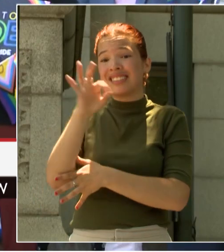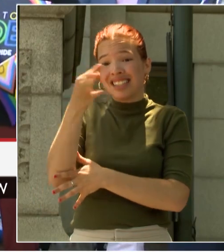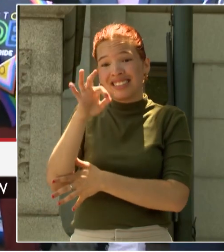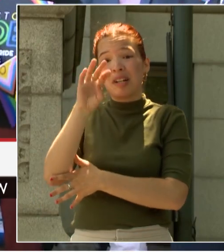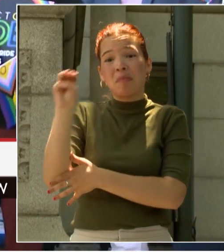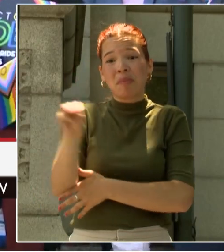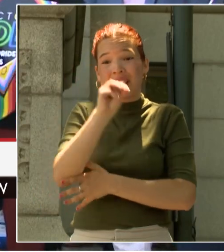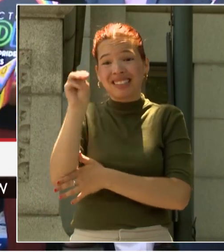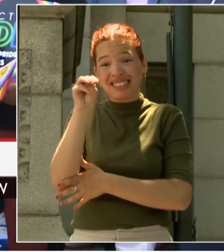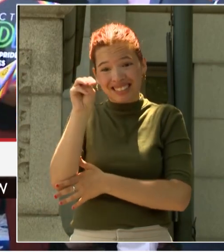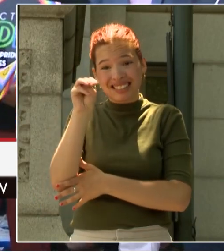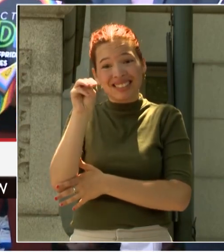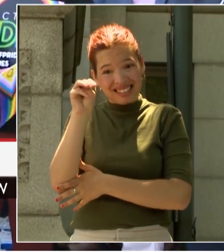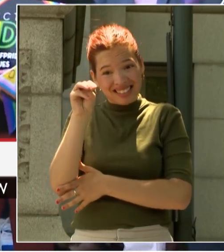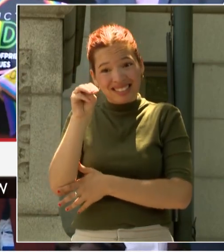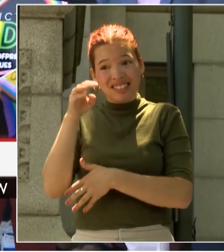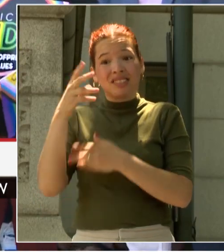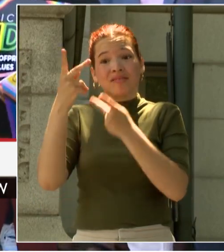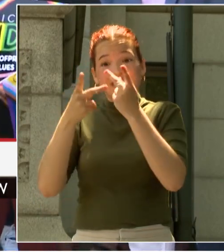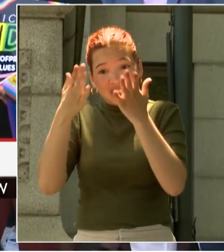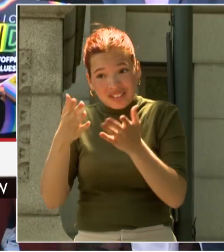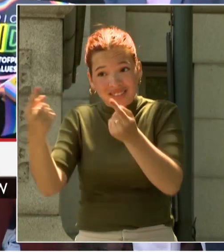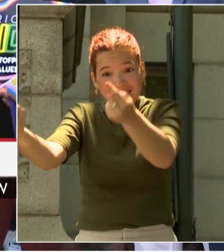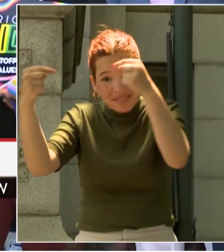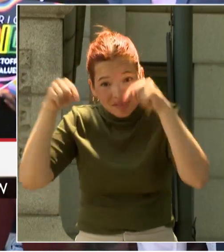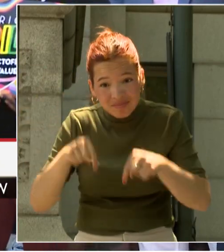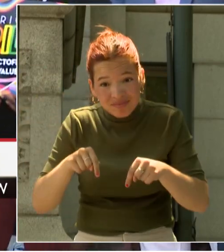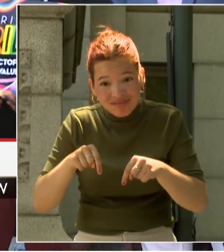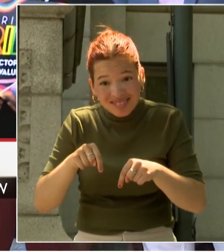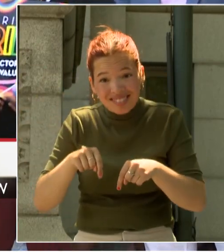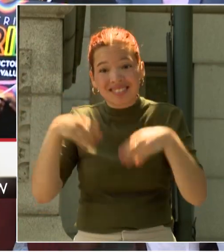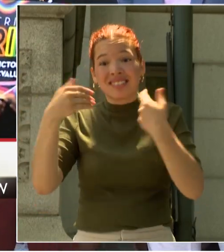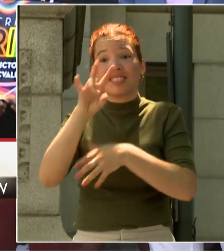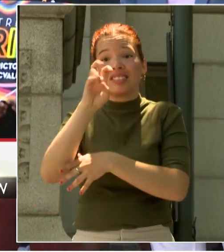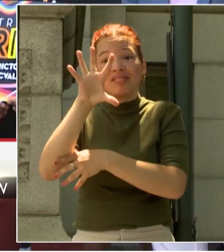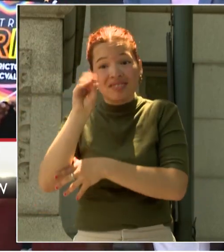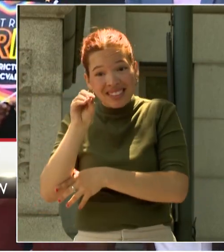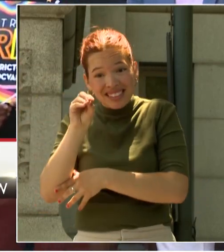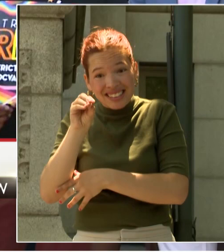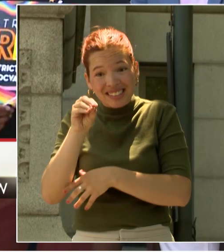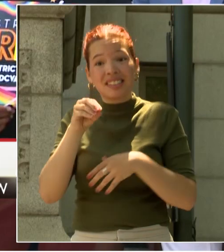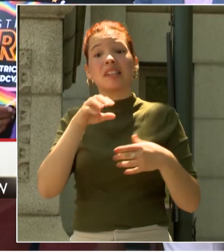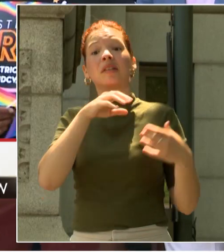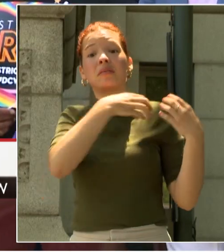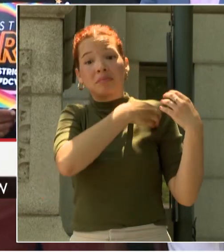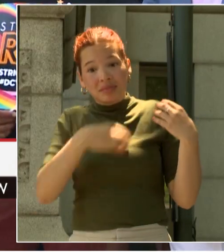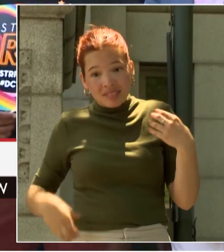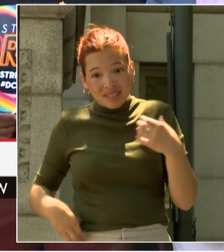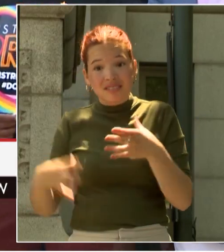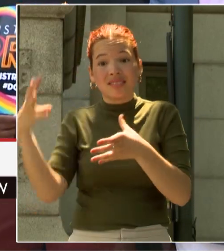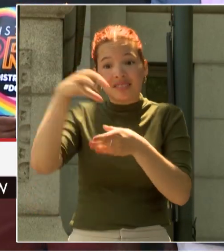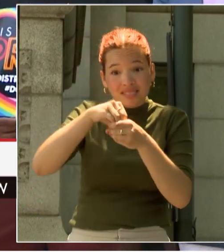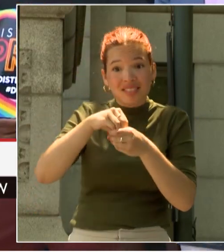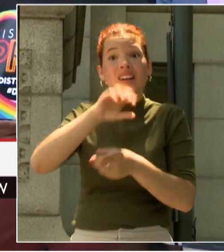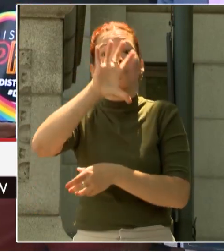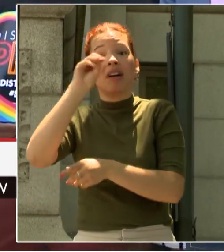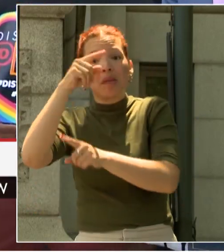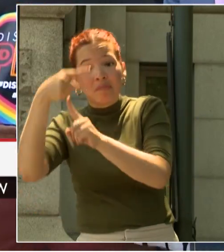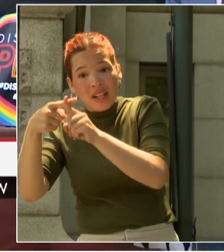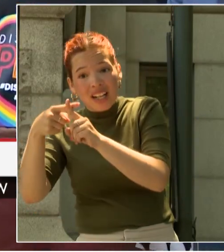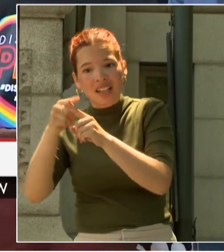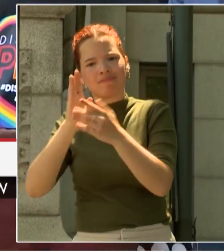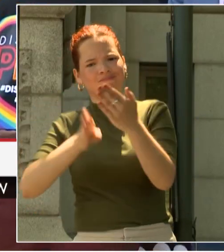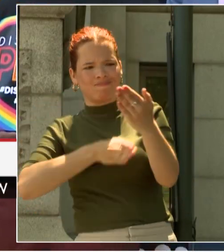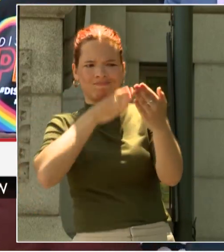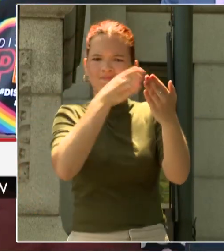tourists and visitors, the 170 plus embassies, including the 50 plus that have anti-LGBTQ